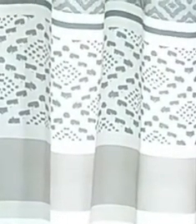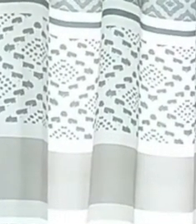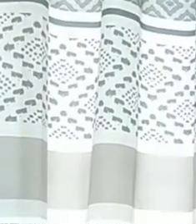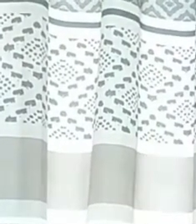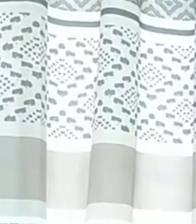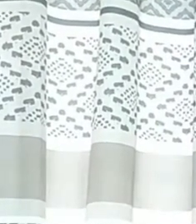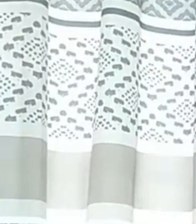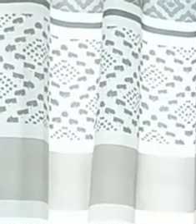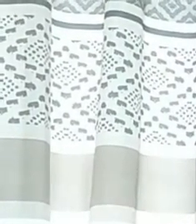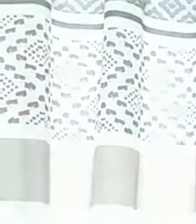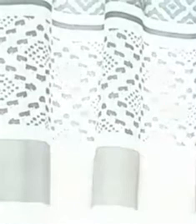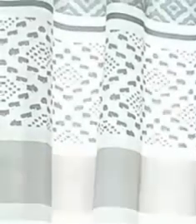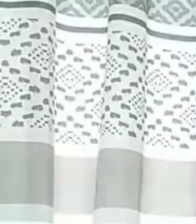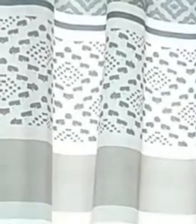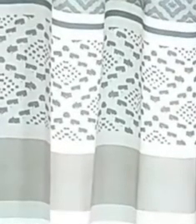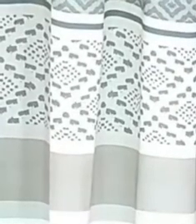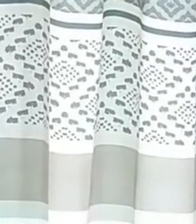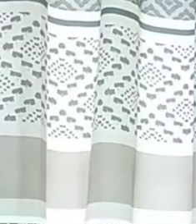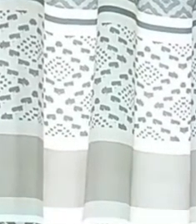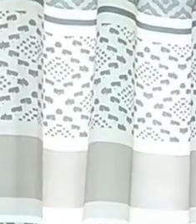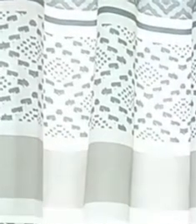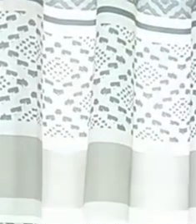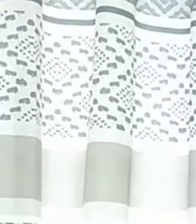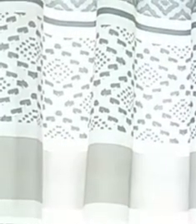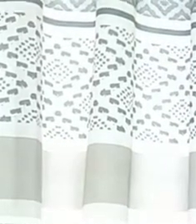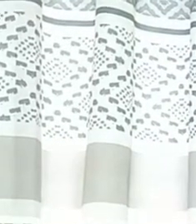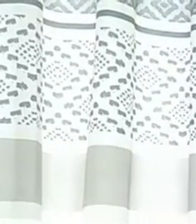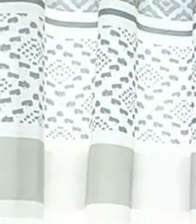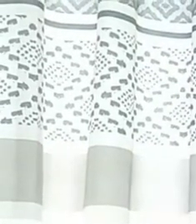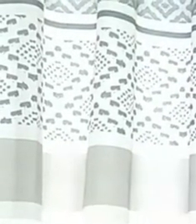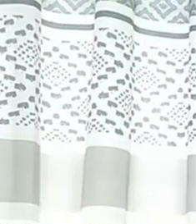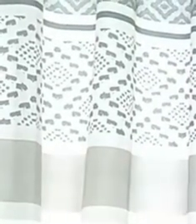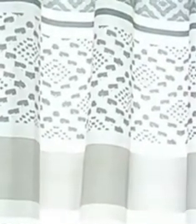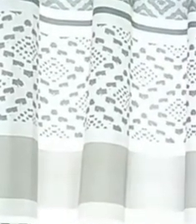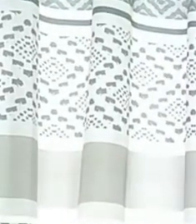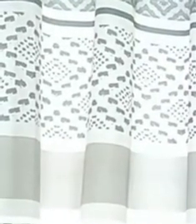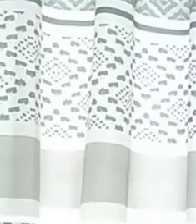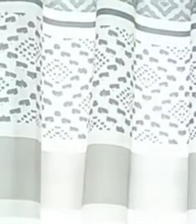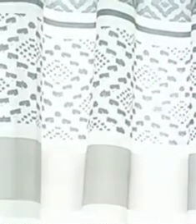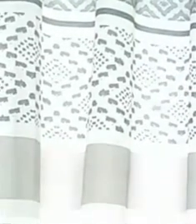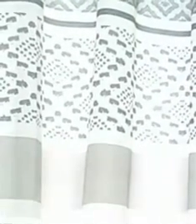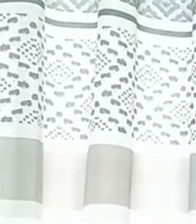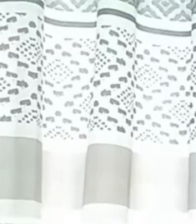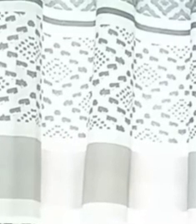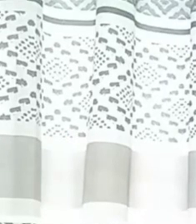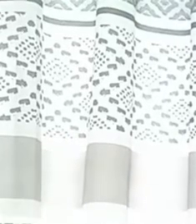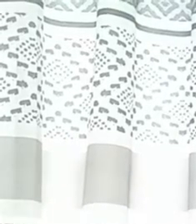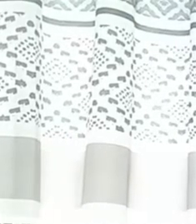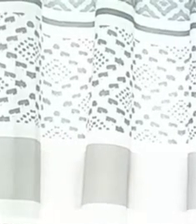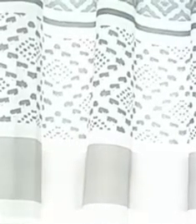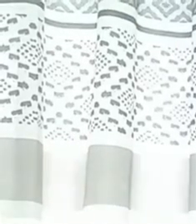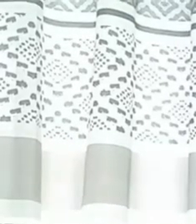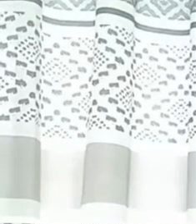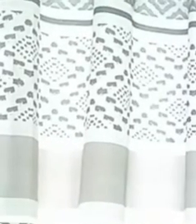activities for the next day, for the next activity. So I think for the week, on a weekly basis, it's more than enough. And